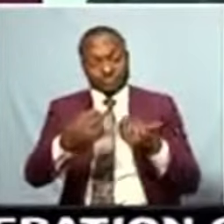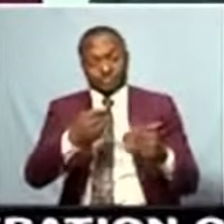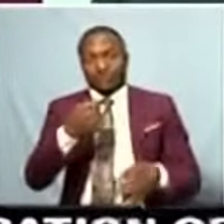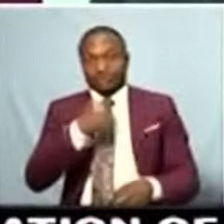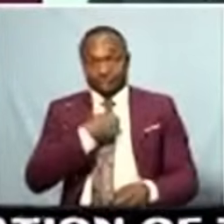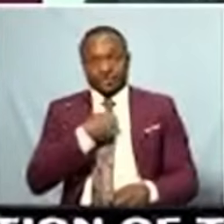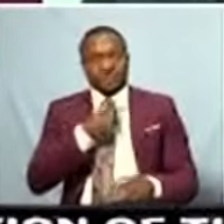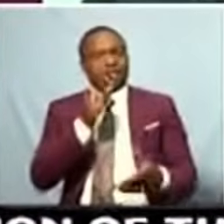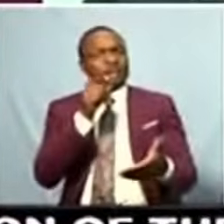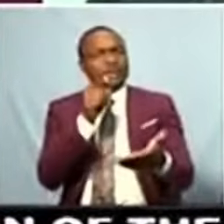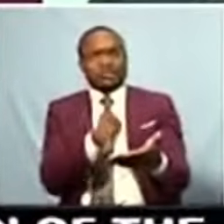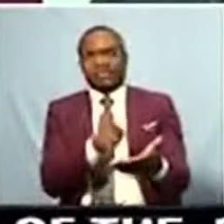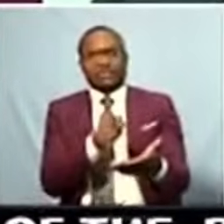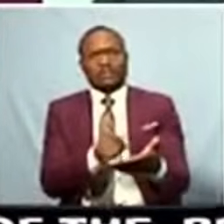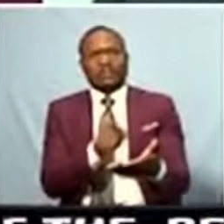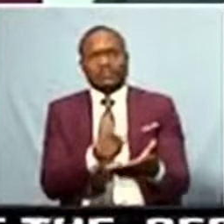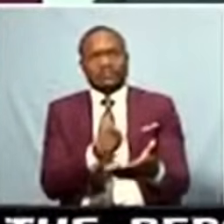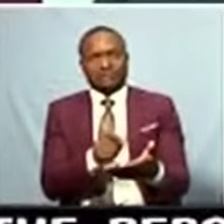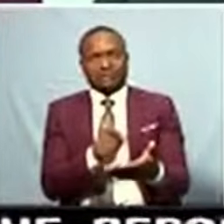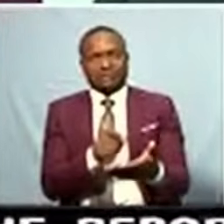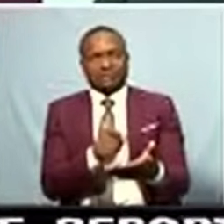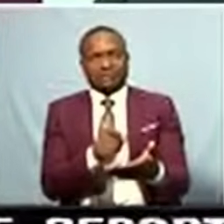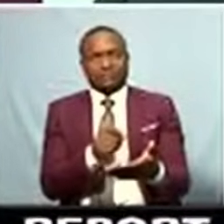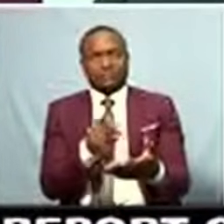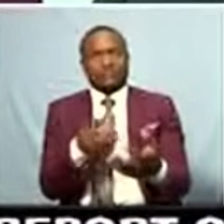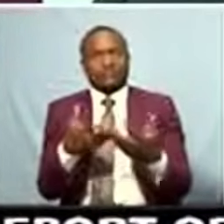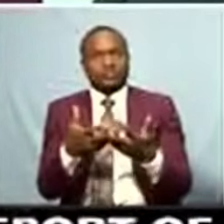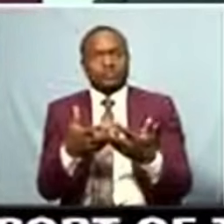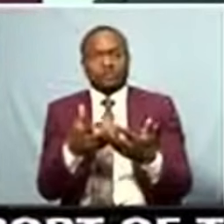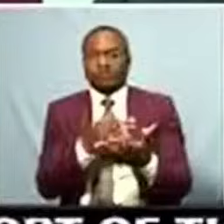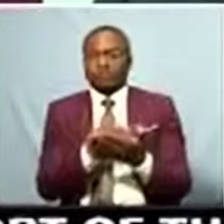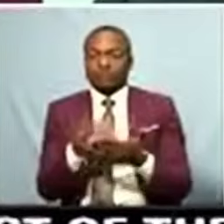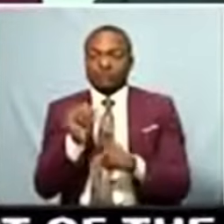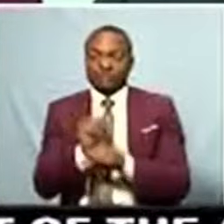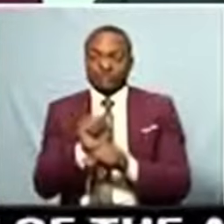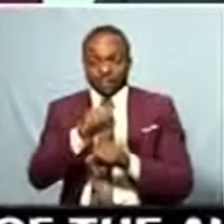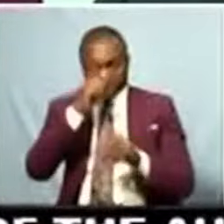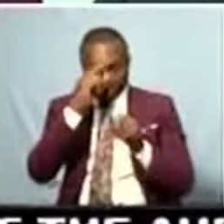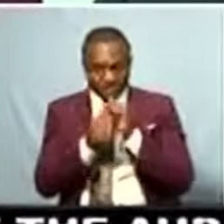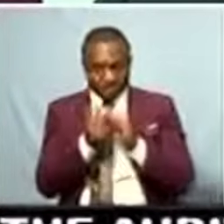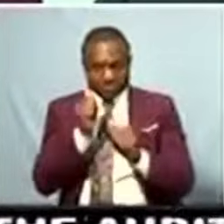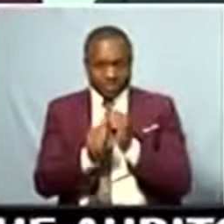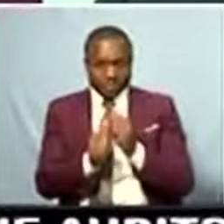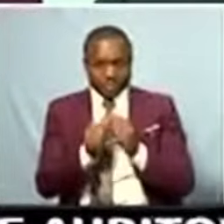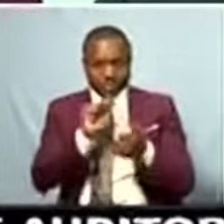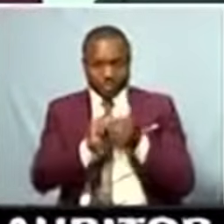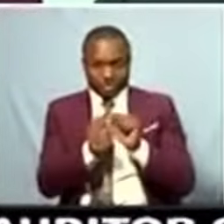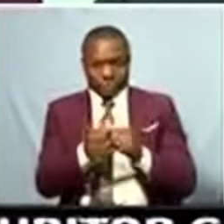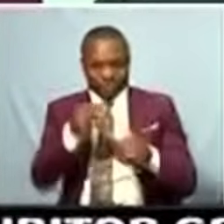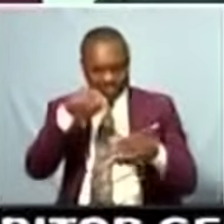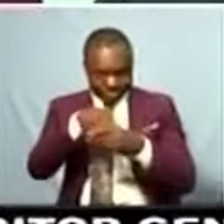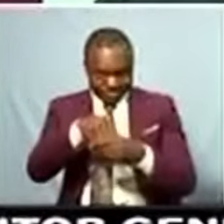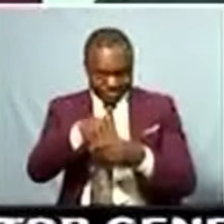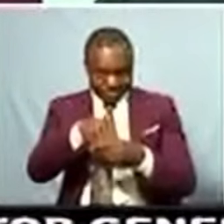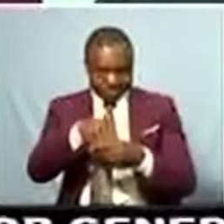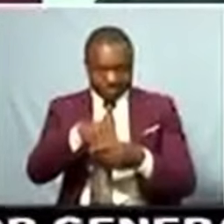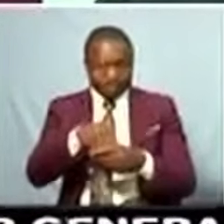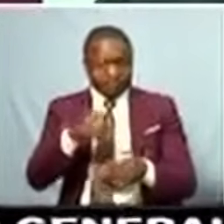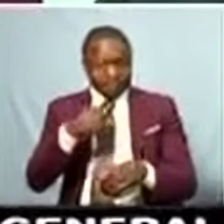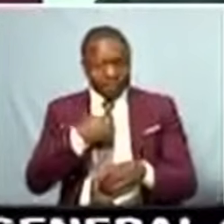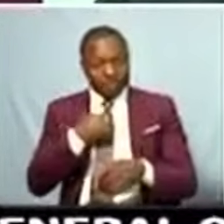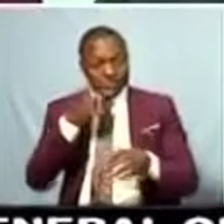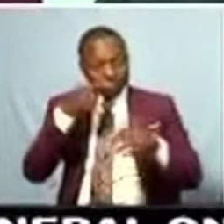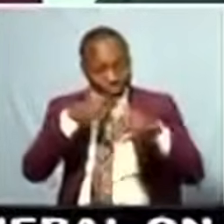functioning because of the problem arising from the detector. I did walk into the X-ray